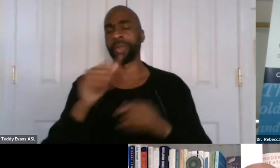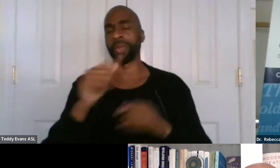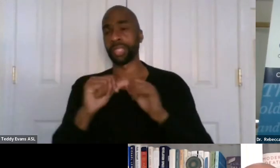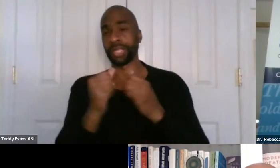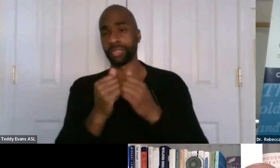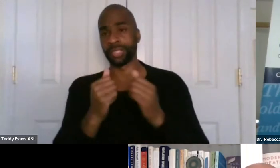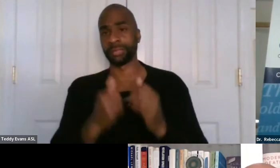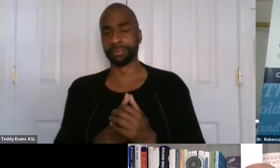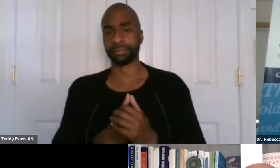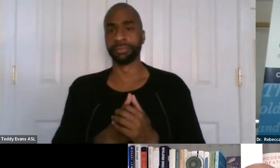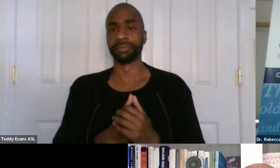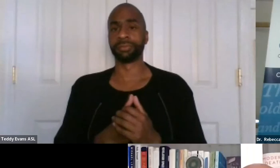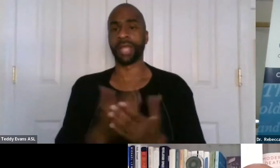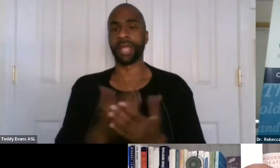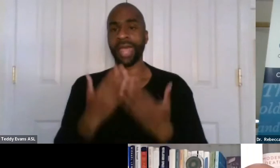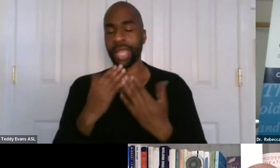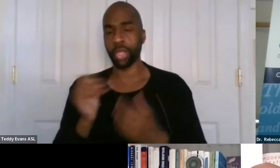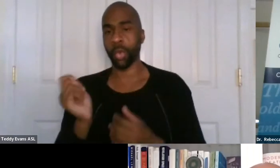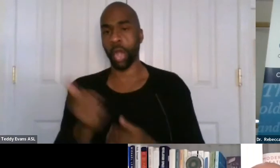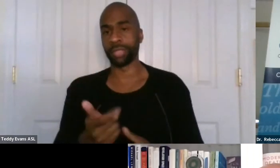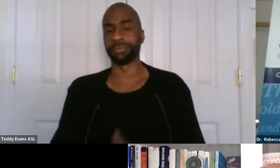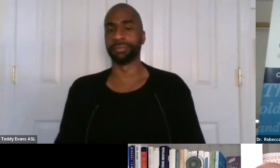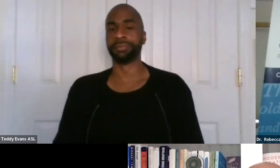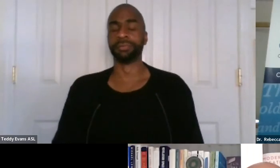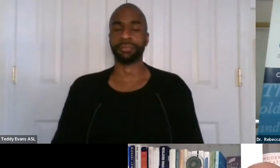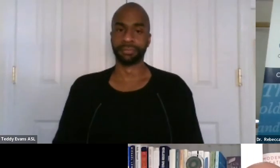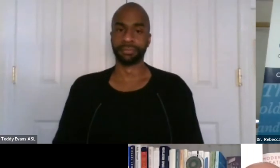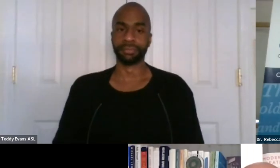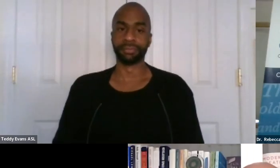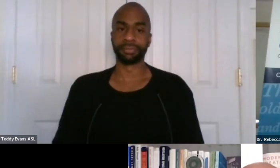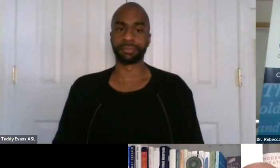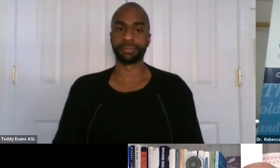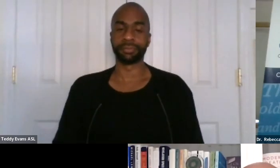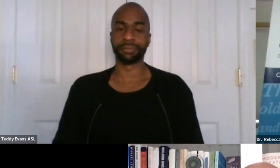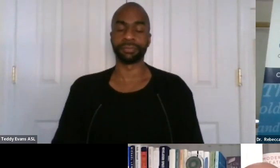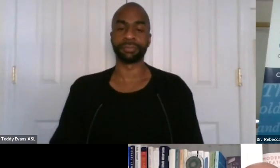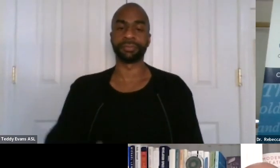Thank you all. Take care. Thank you.